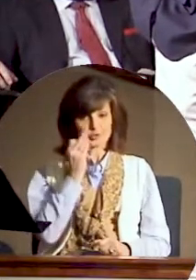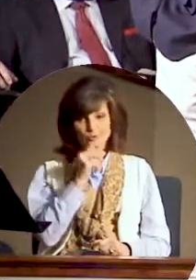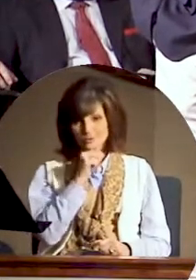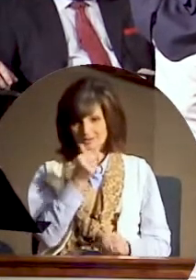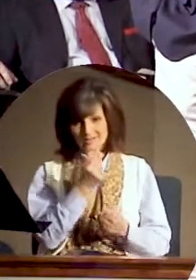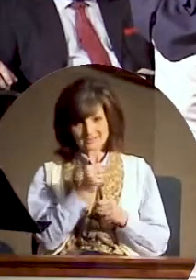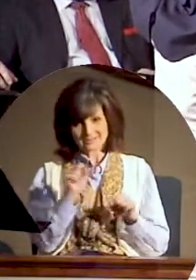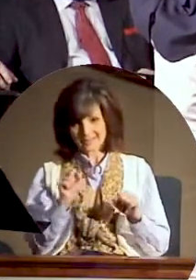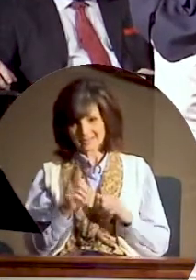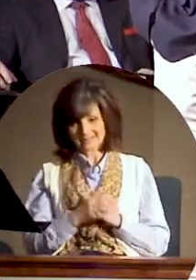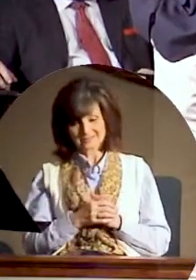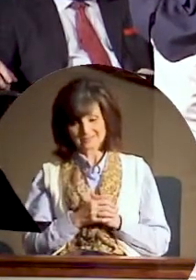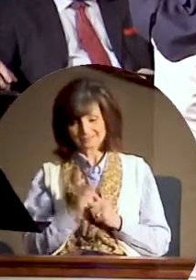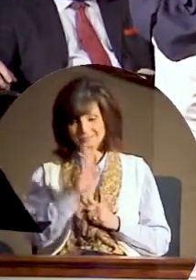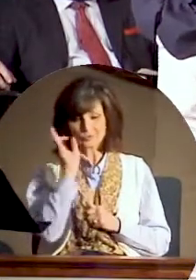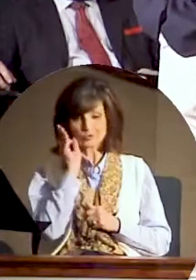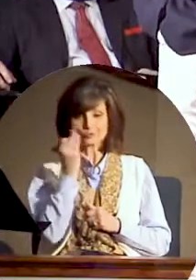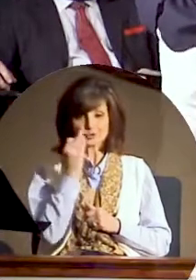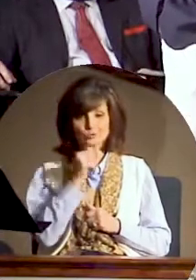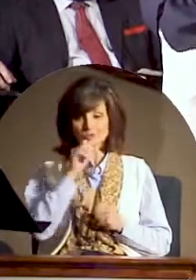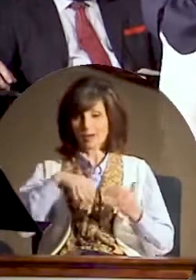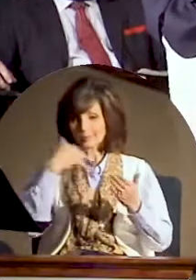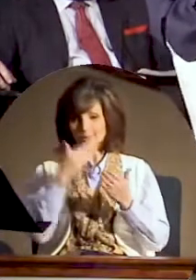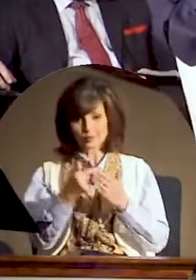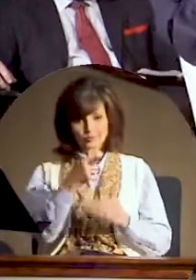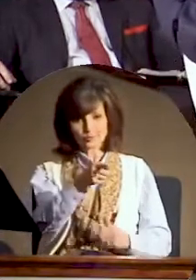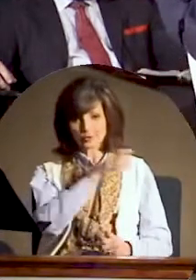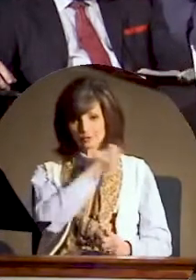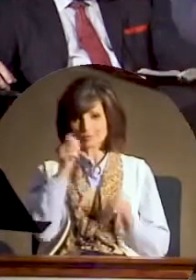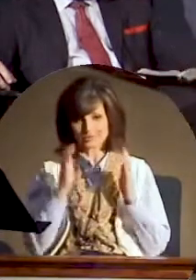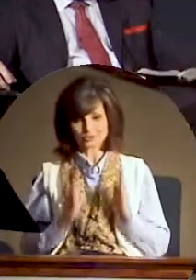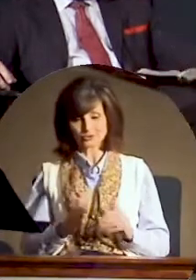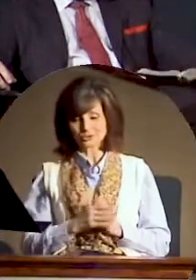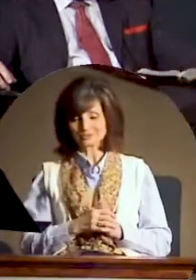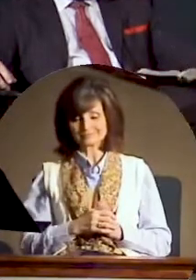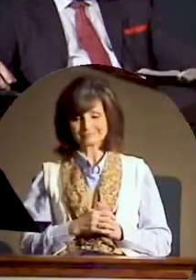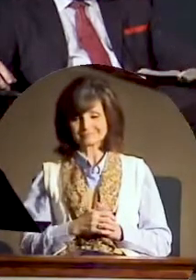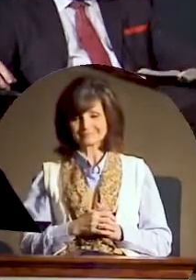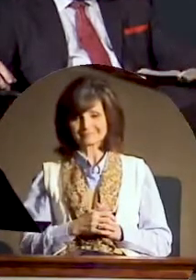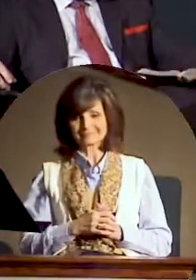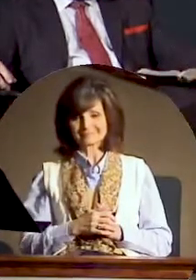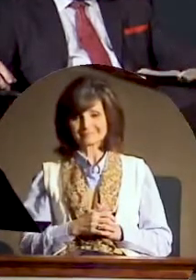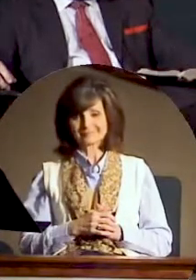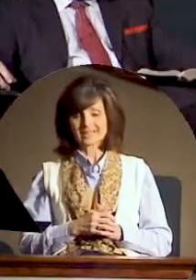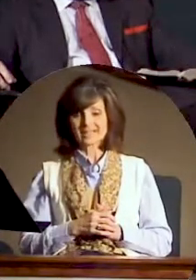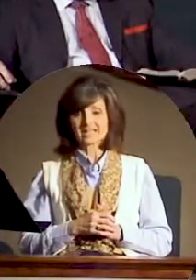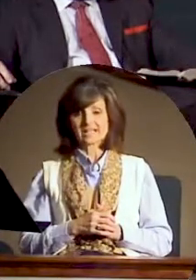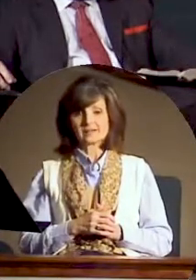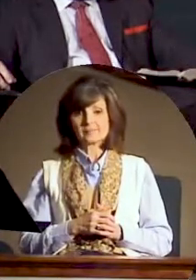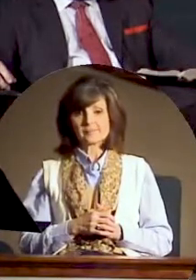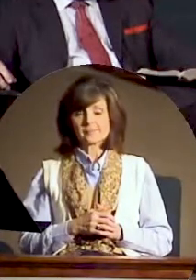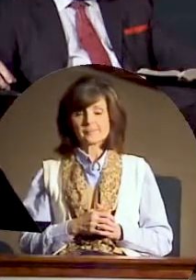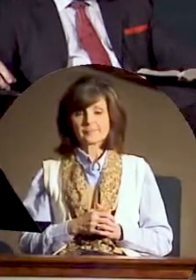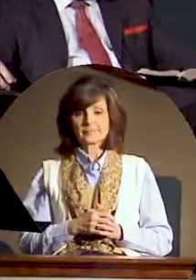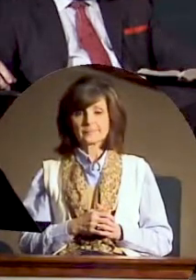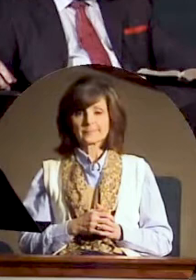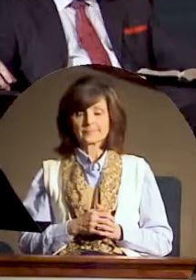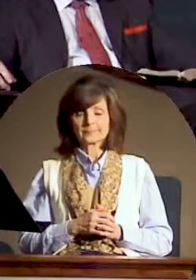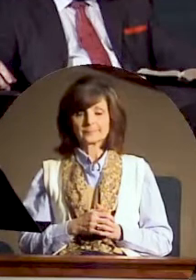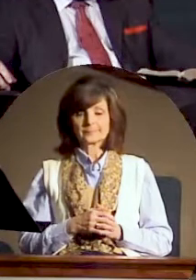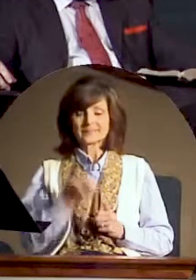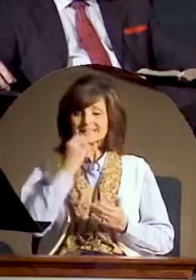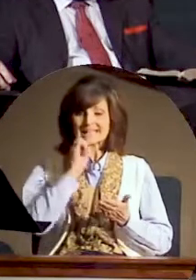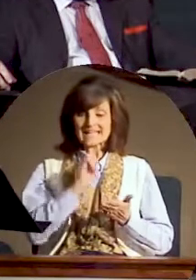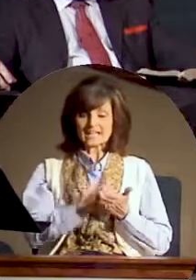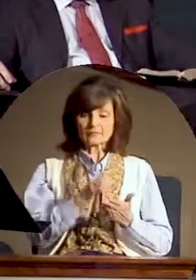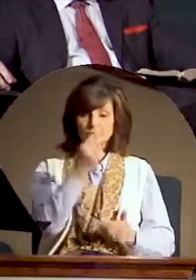From the fruit you're not. A good tree, a right tree, will bring forth right fruit. An